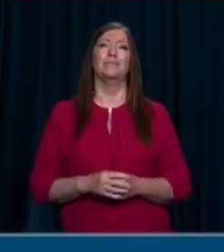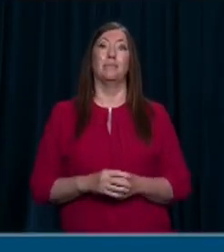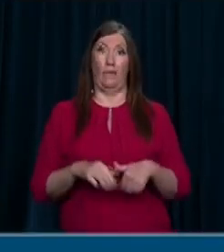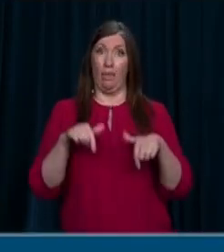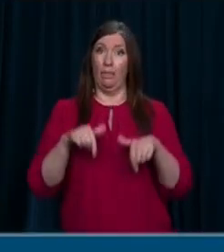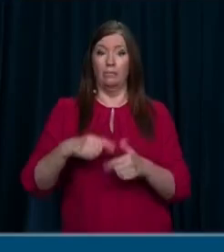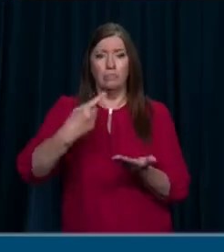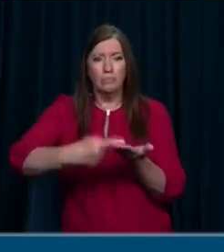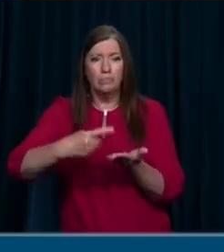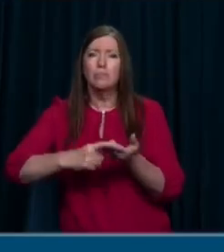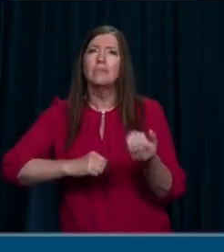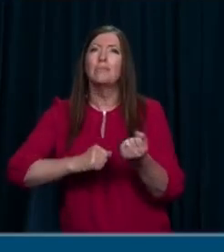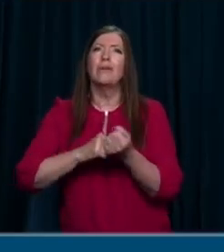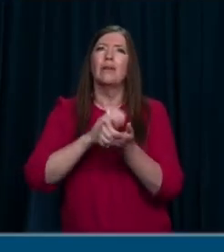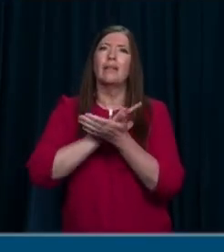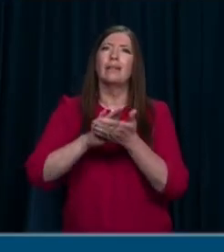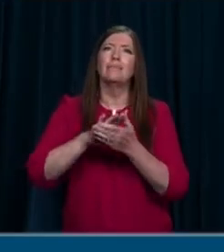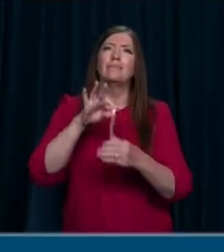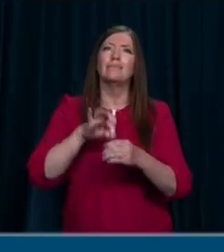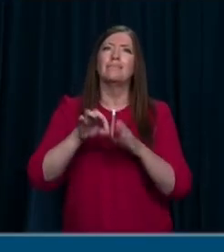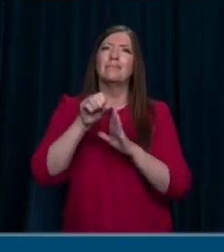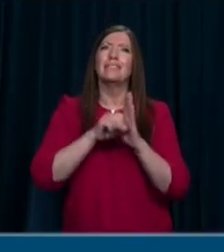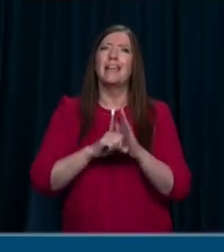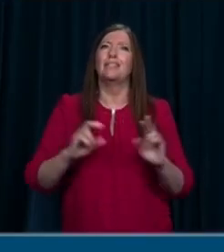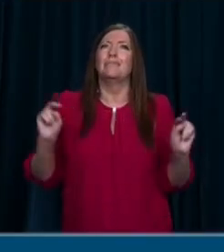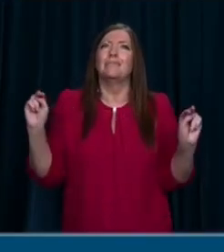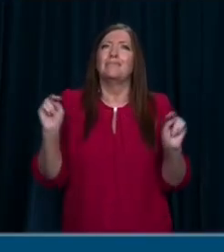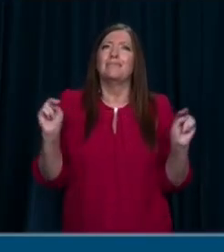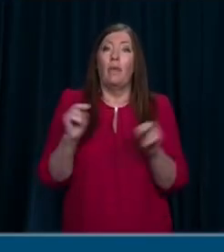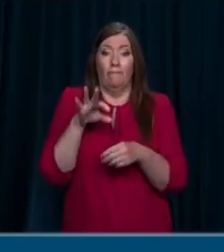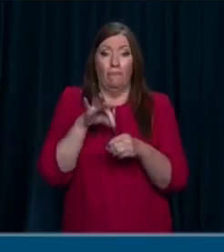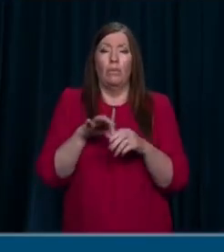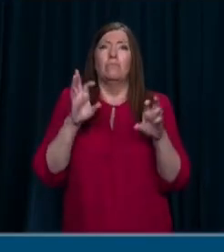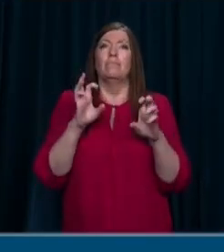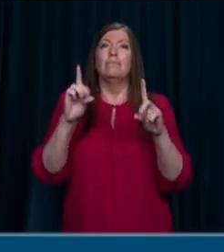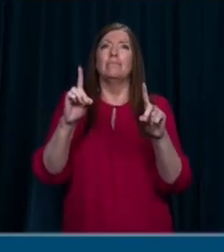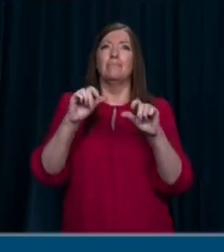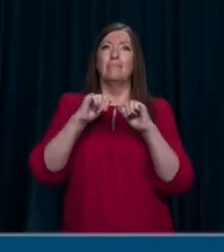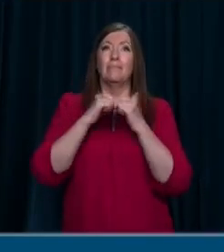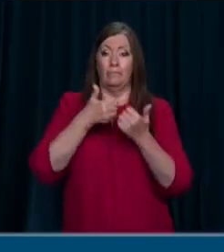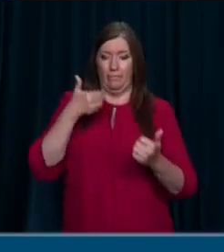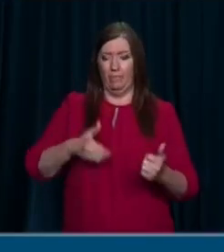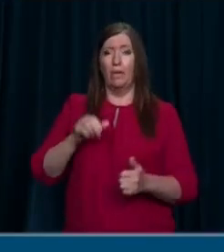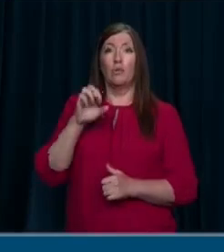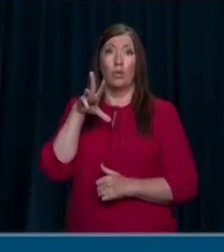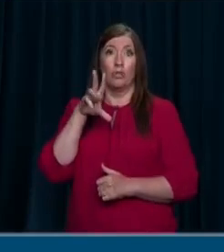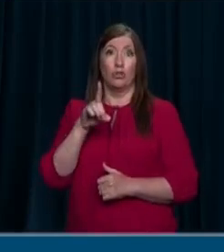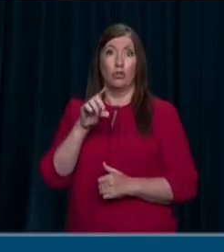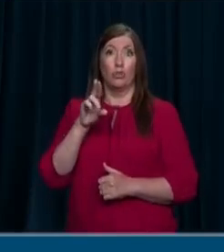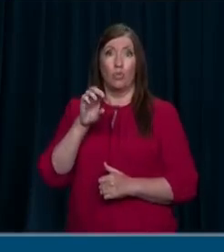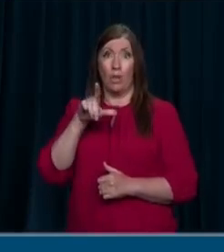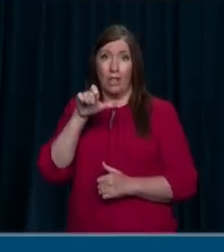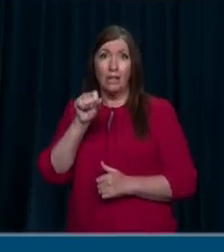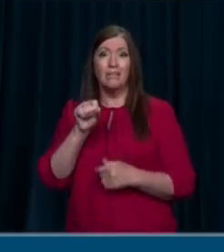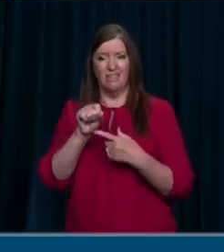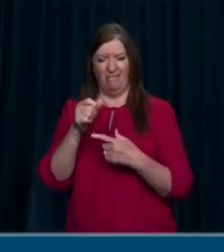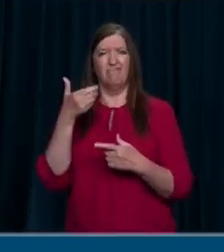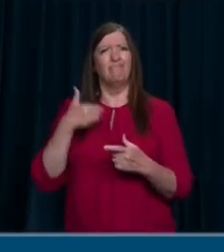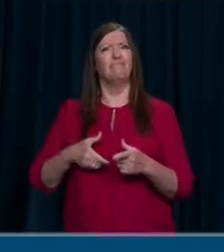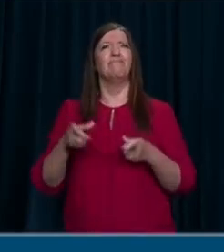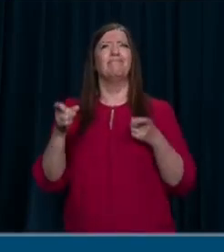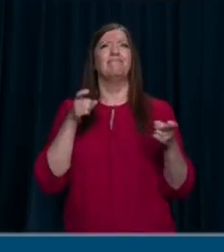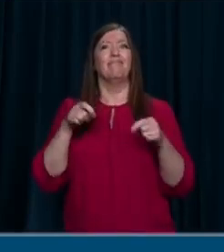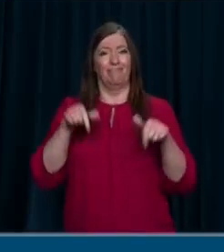debate is sponsored by Clean Elections, the state's nonpartisan voter education agency. My name is Richard Rellis and I'll be moderating this debate all